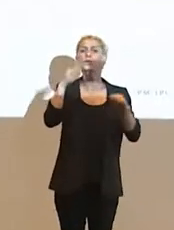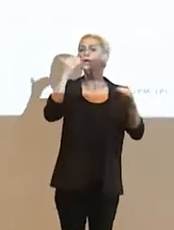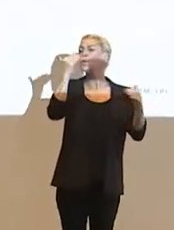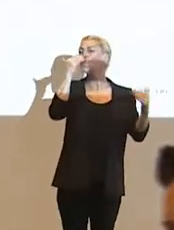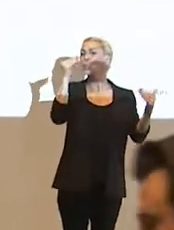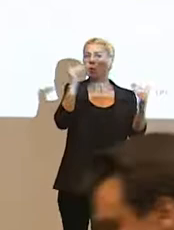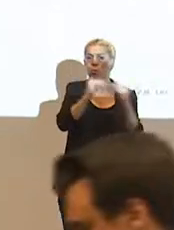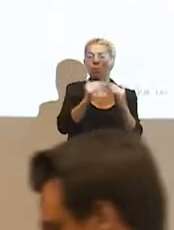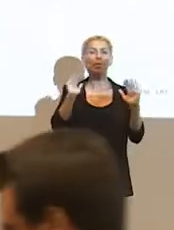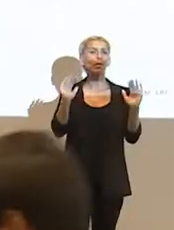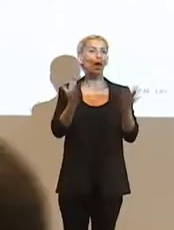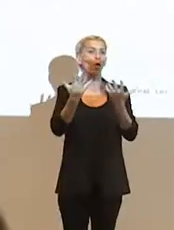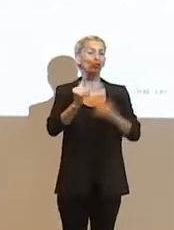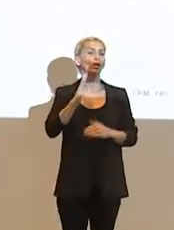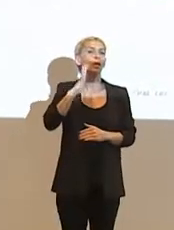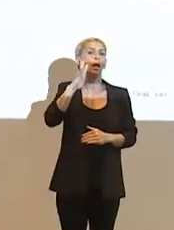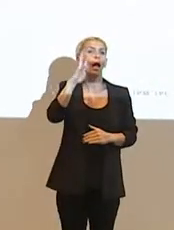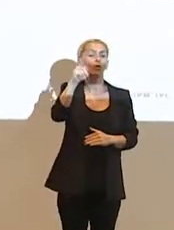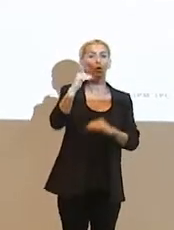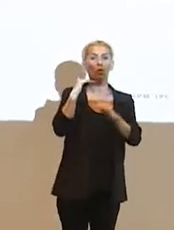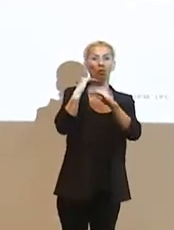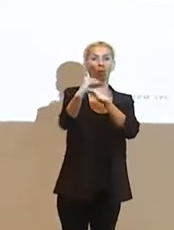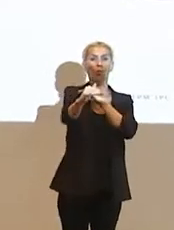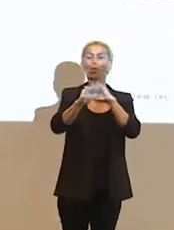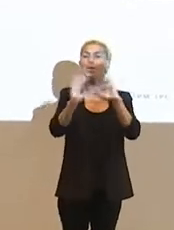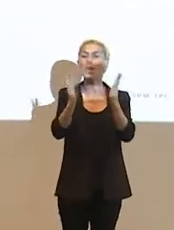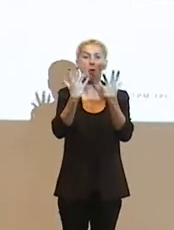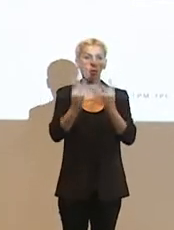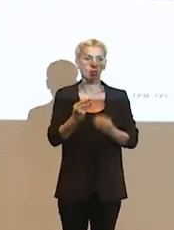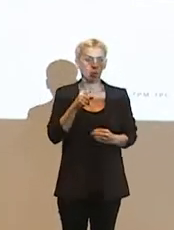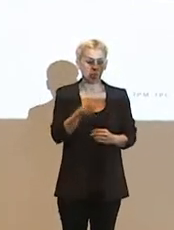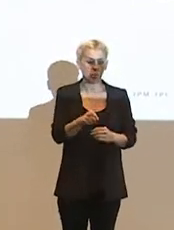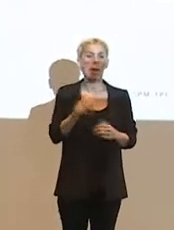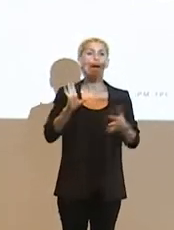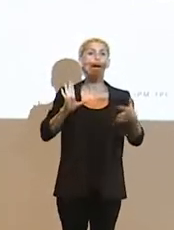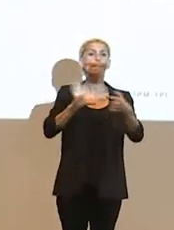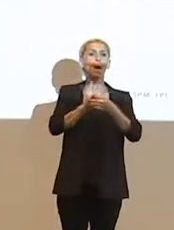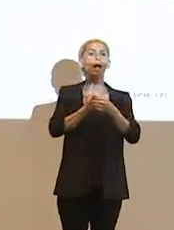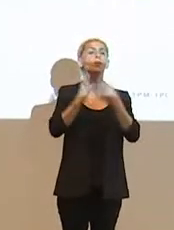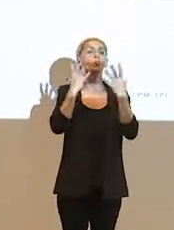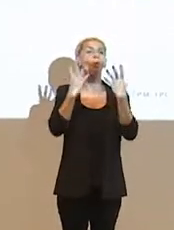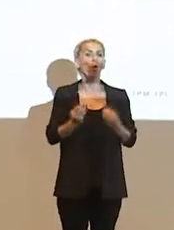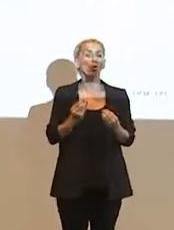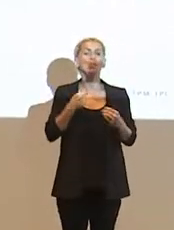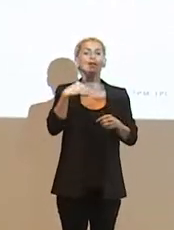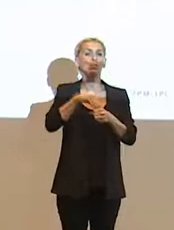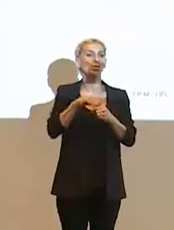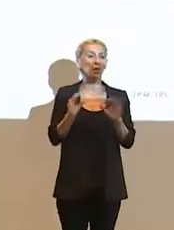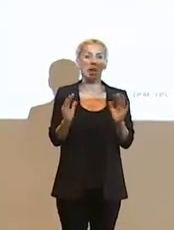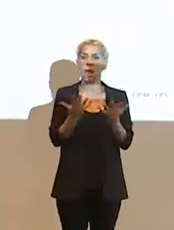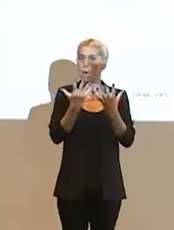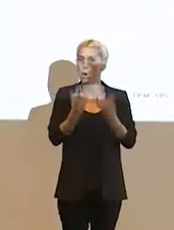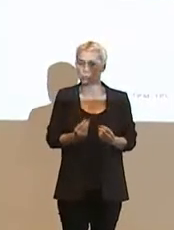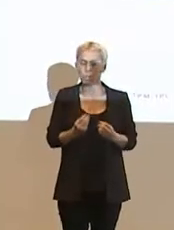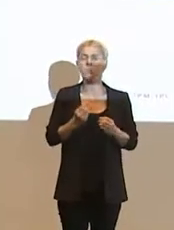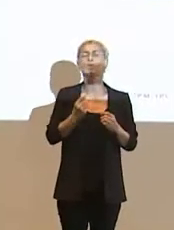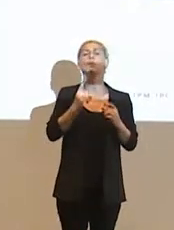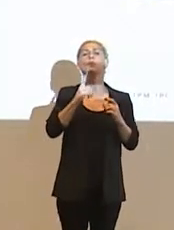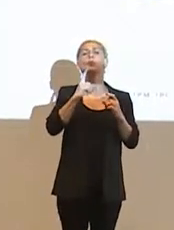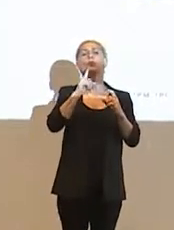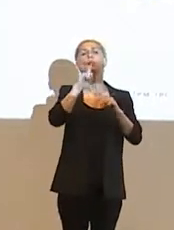activities today he will talk about the stories of coexistence the new culture brain research in